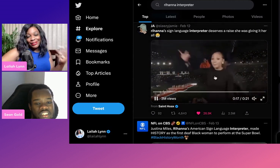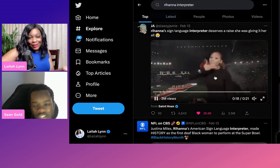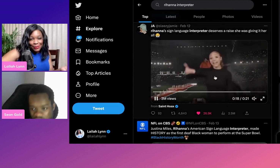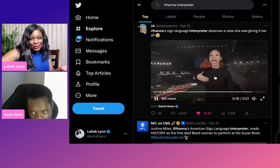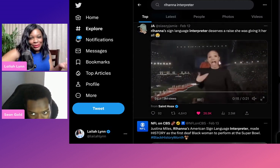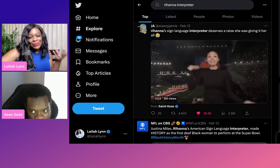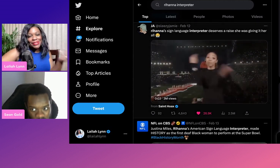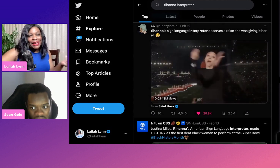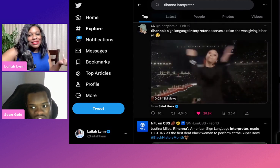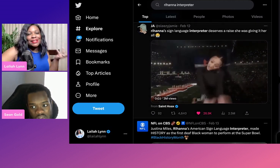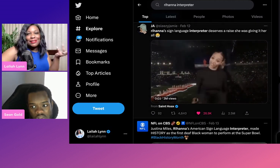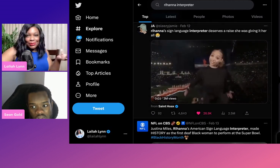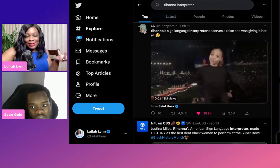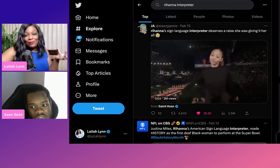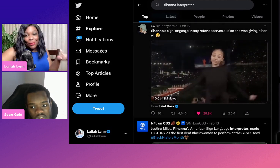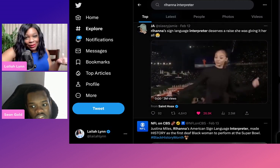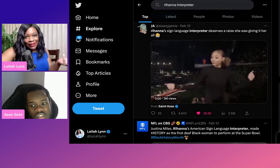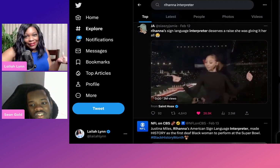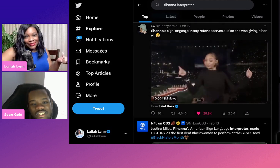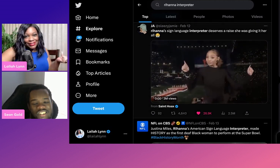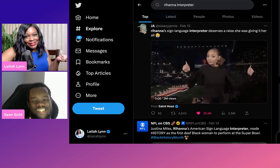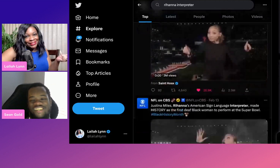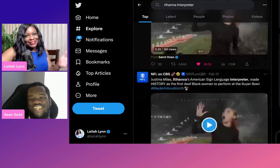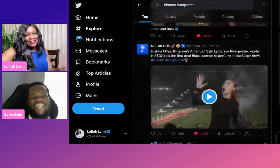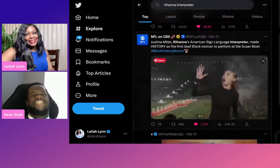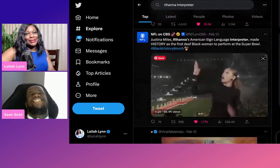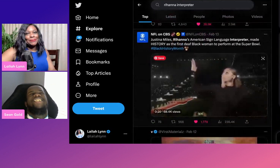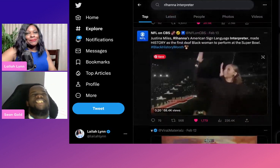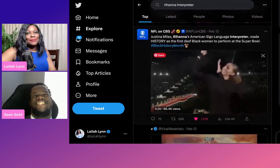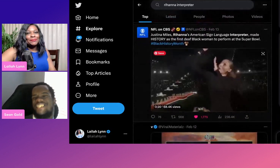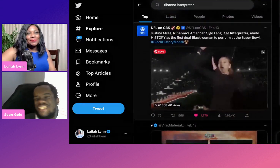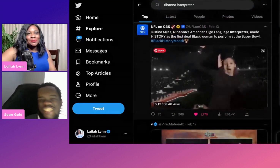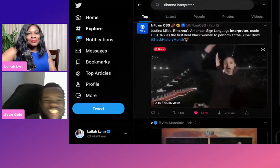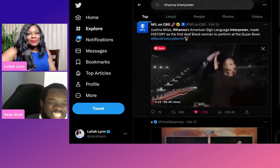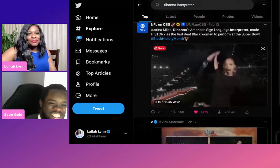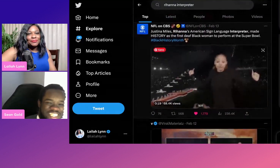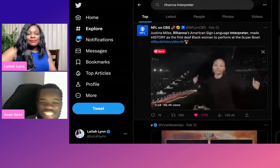her interpreter was actually doing it for her.